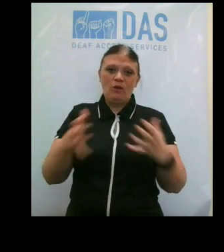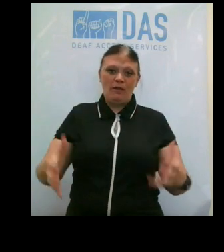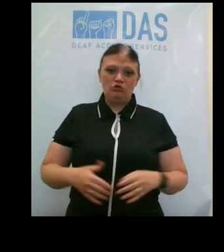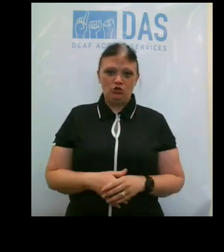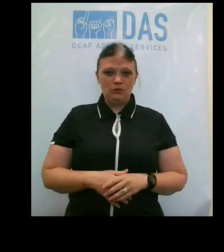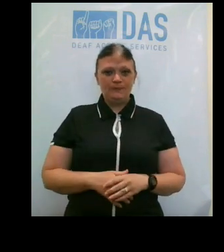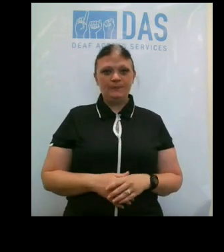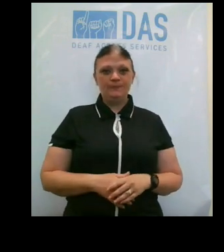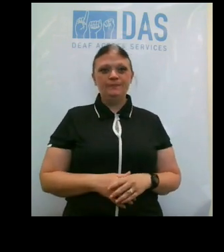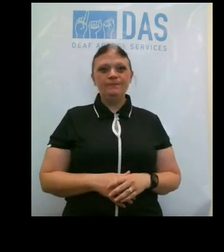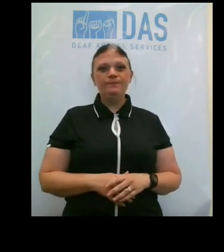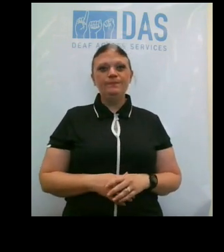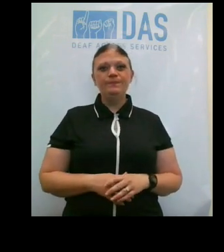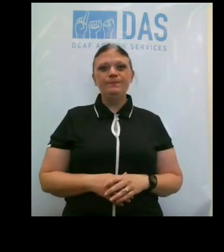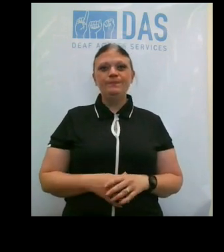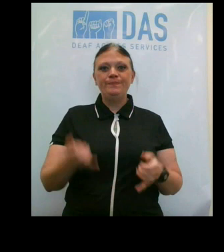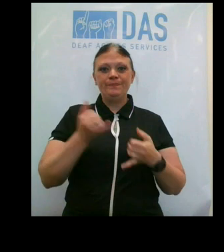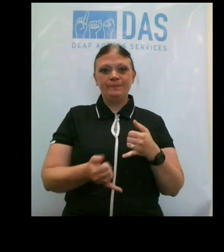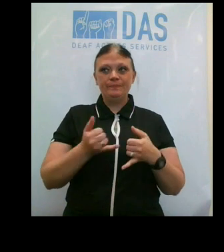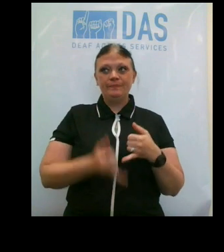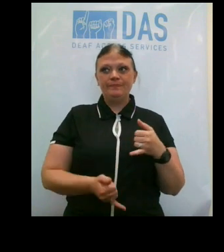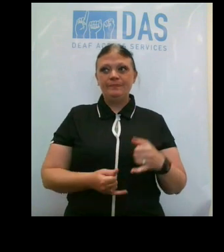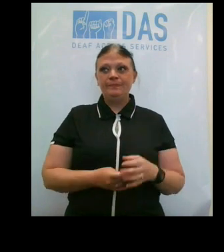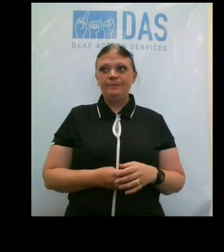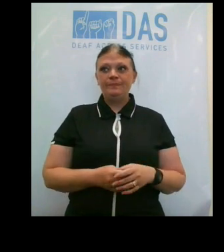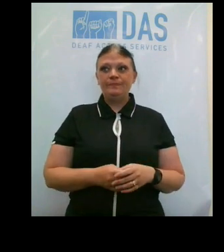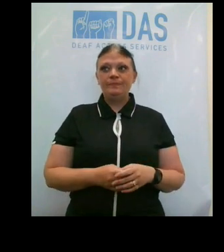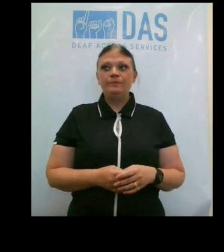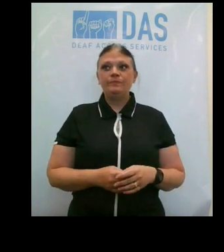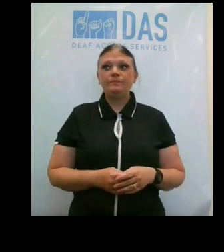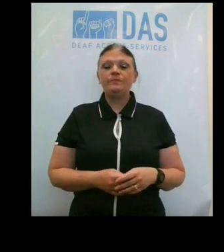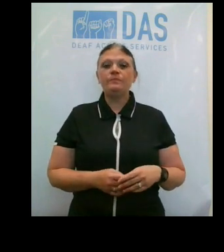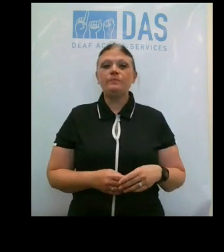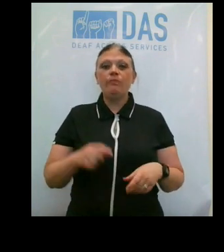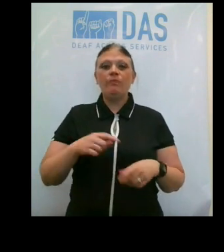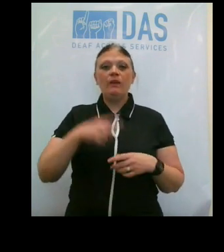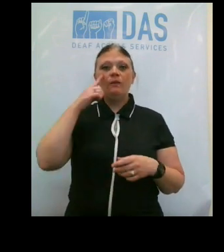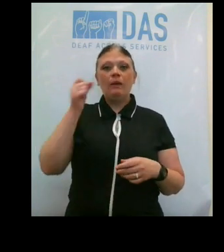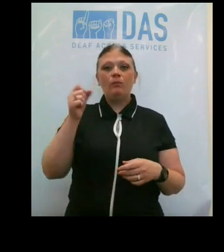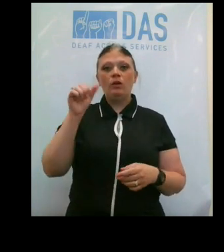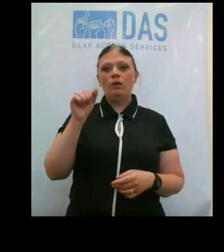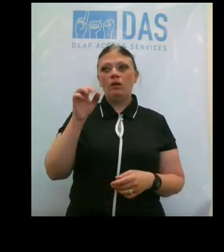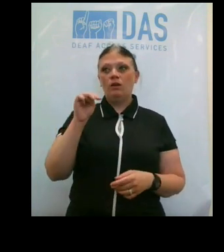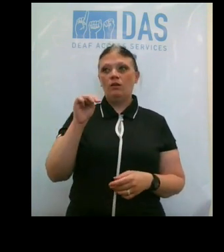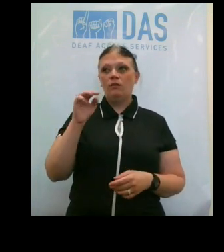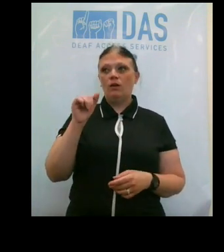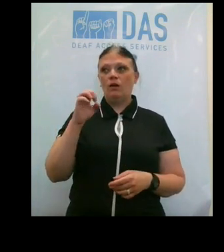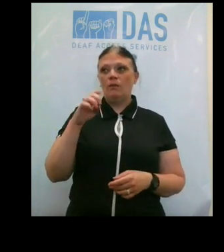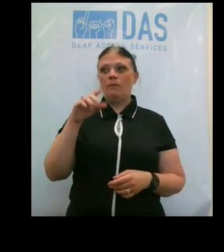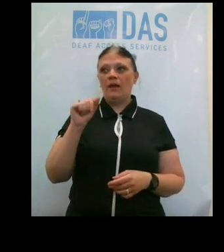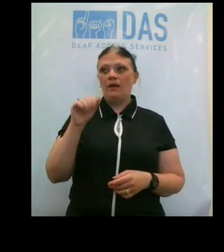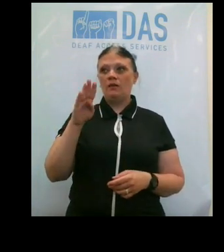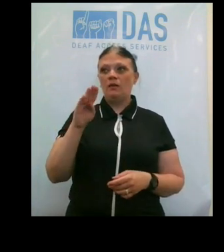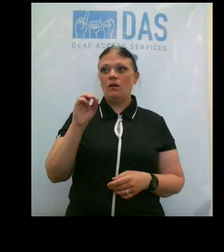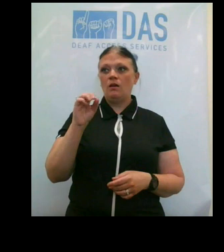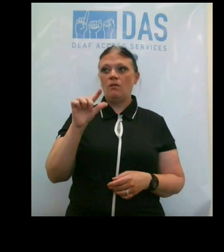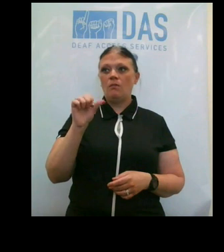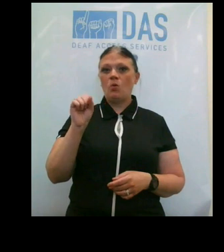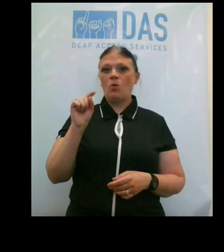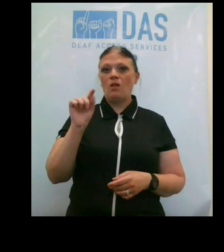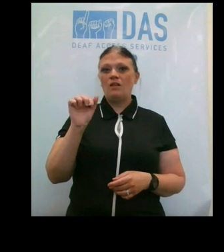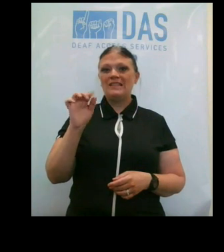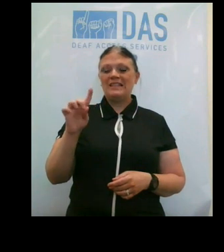finally, I want to close in memory of Amanda Bolstead. Amanda is the woman pictured in